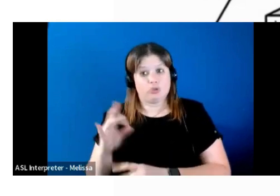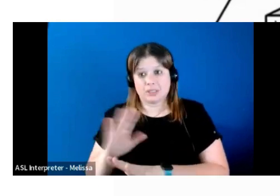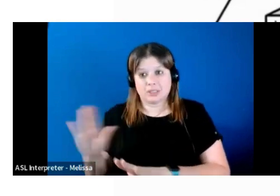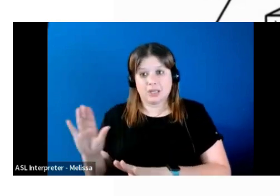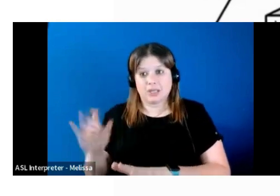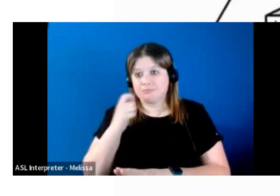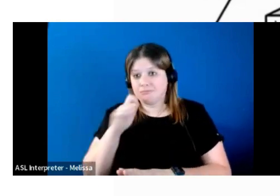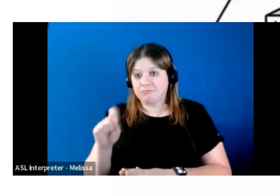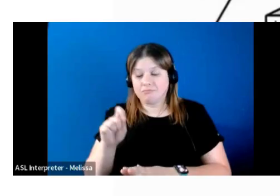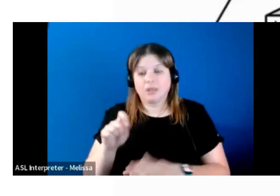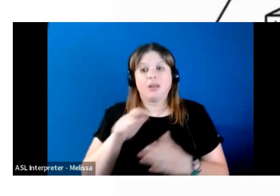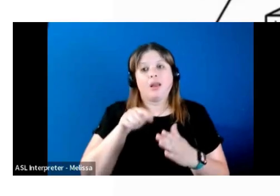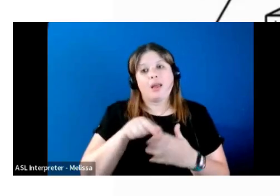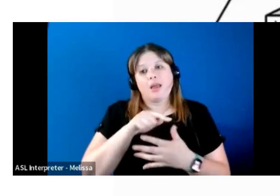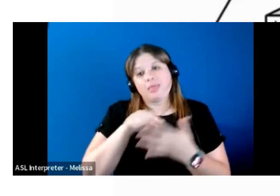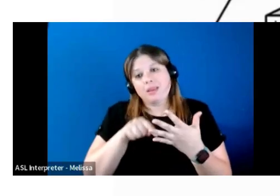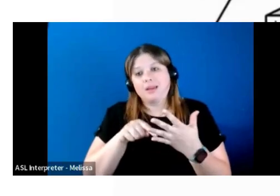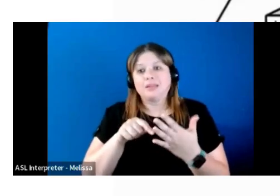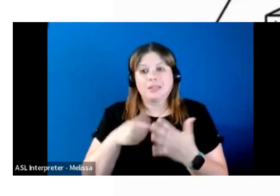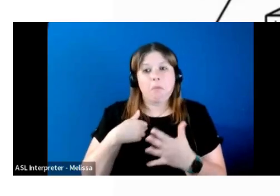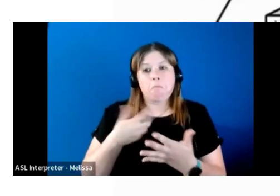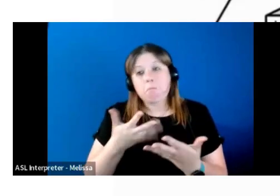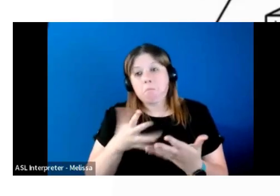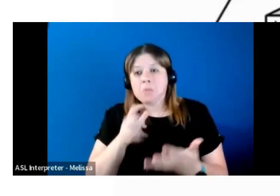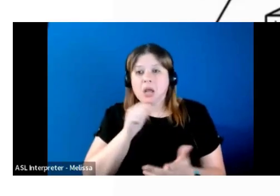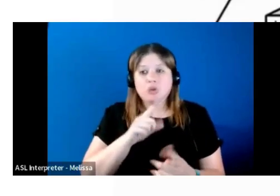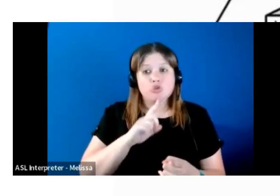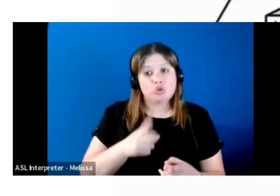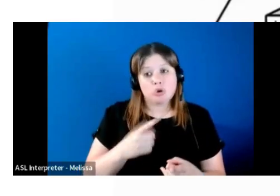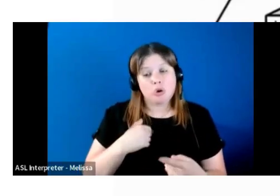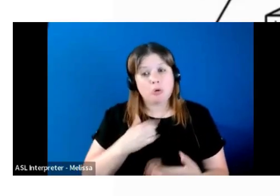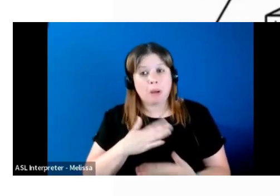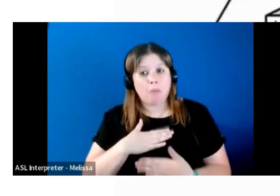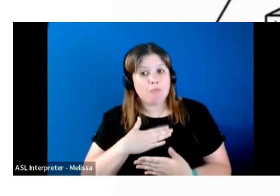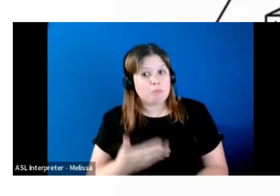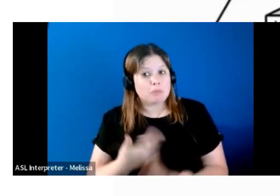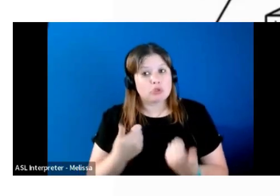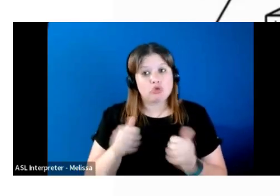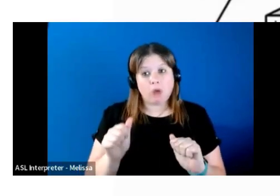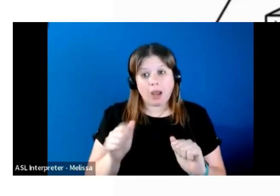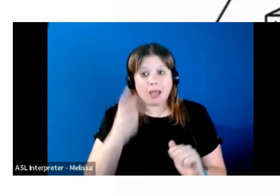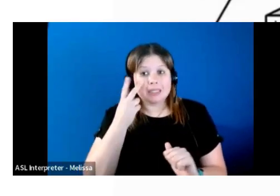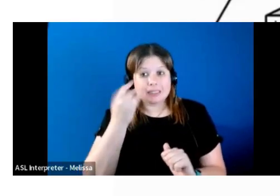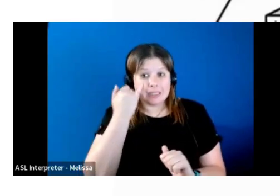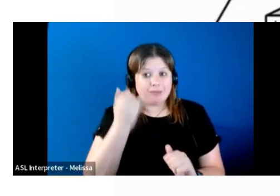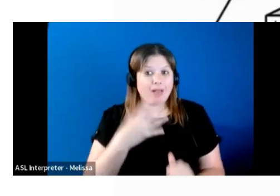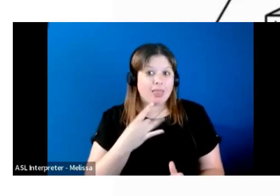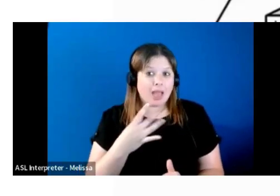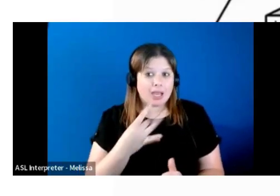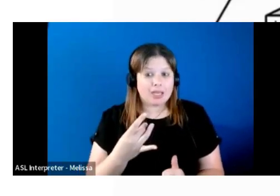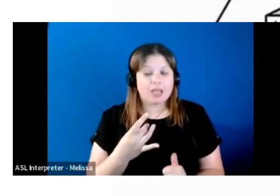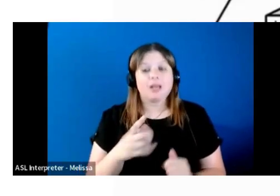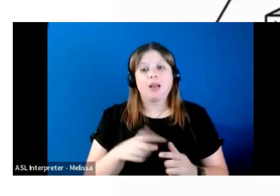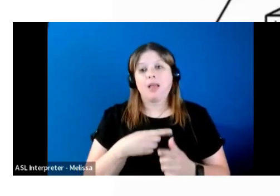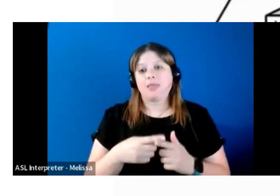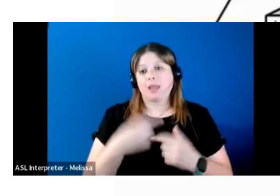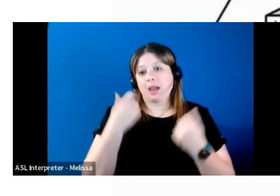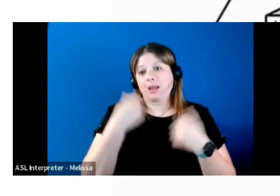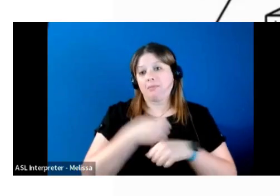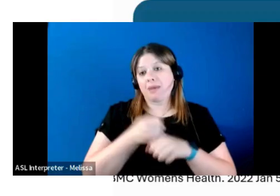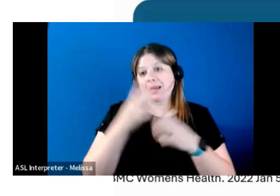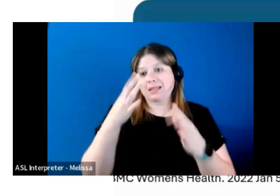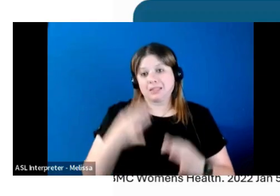And these are the things that are like, well, I don't know. I could try and see if I like it and then make a decision.